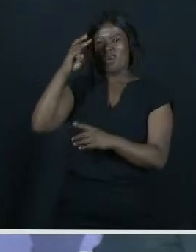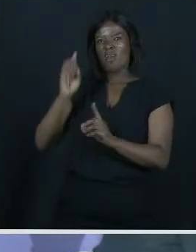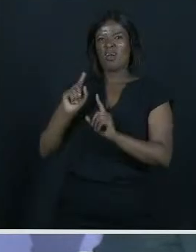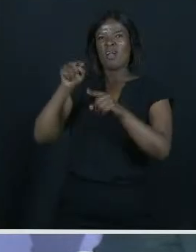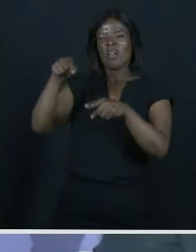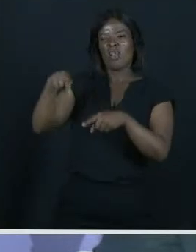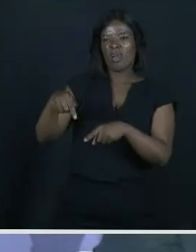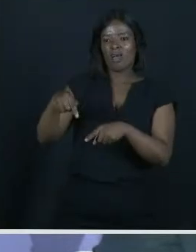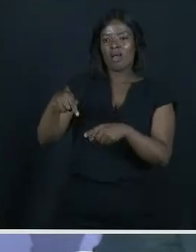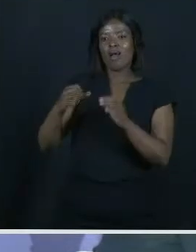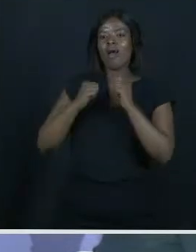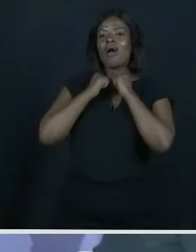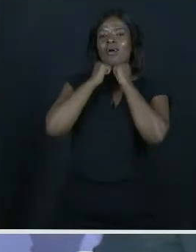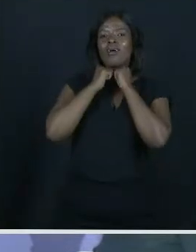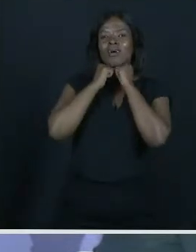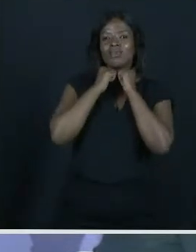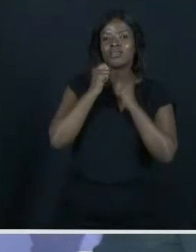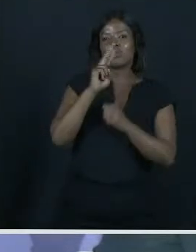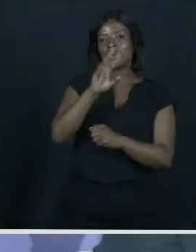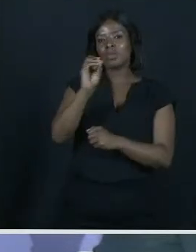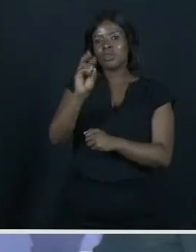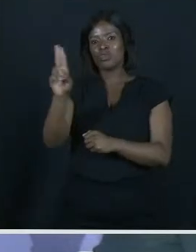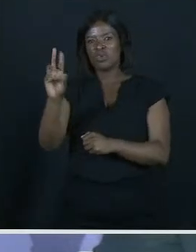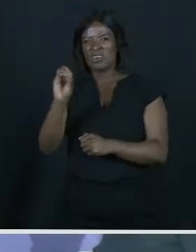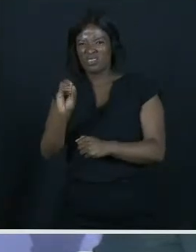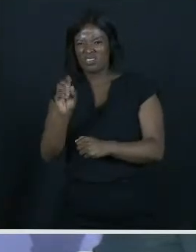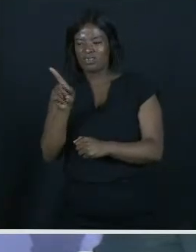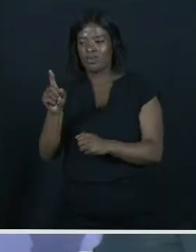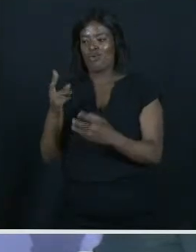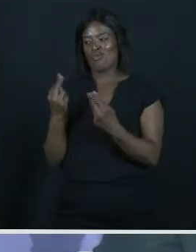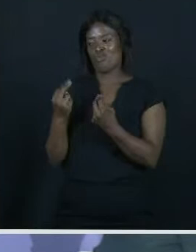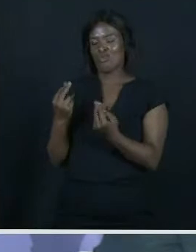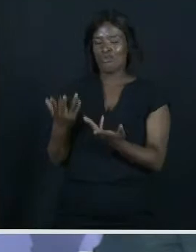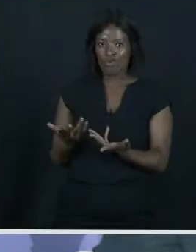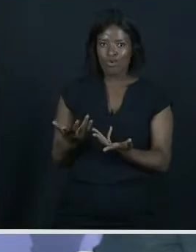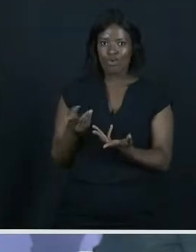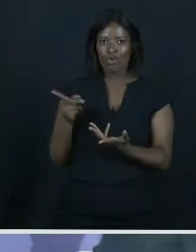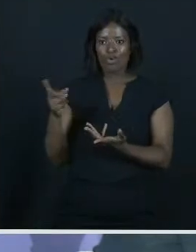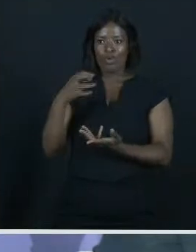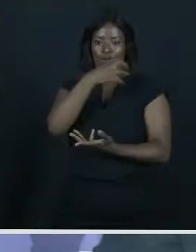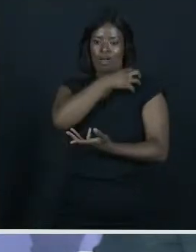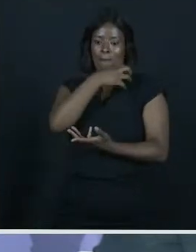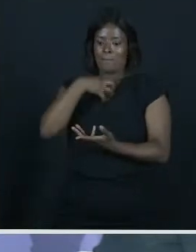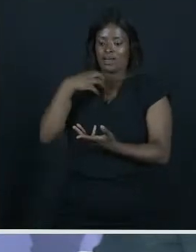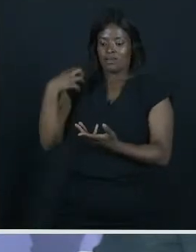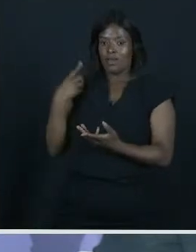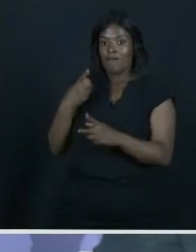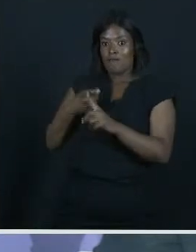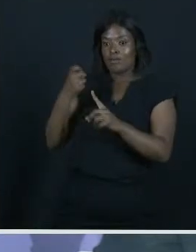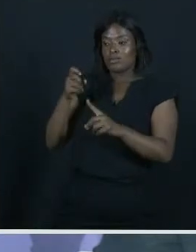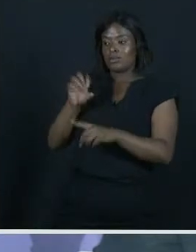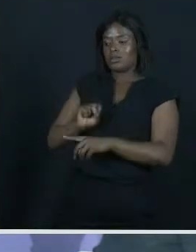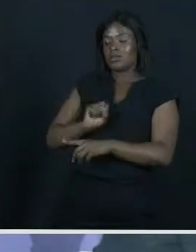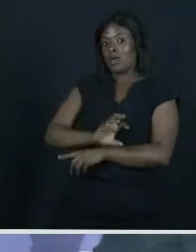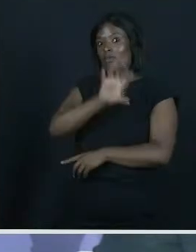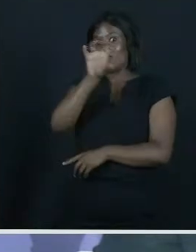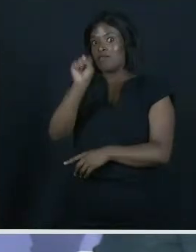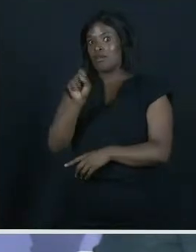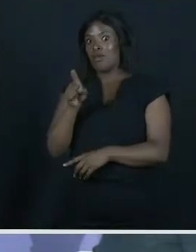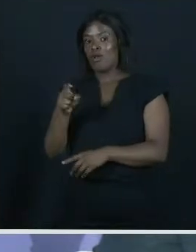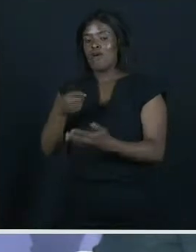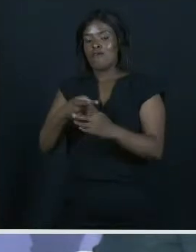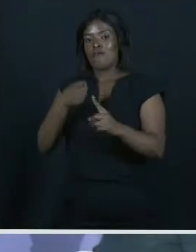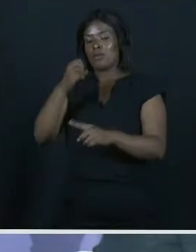so she's very new to take up her duties here as the European Union's ambassador to South Africa, after having been an